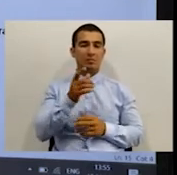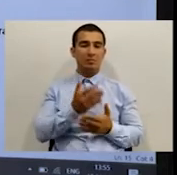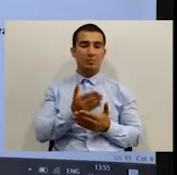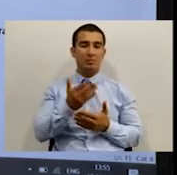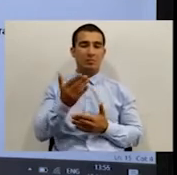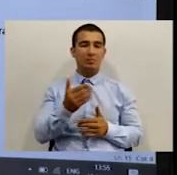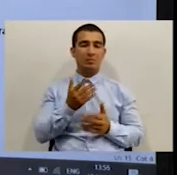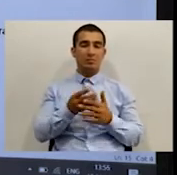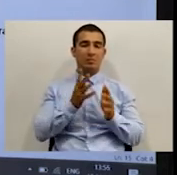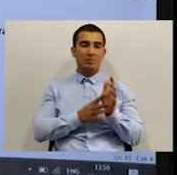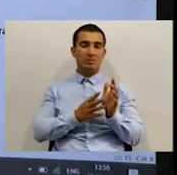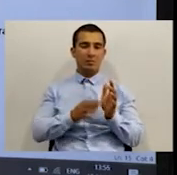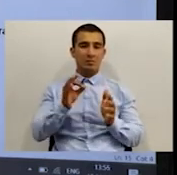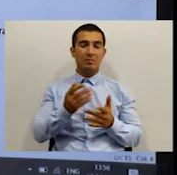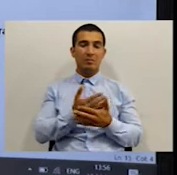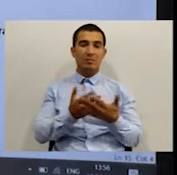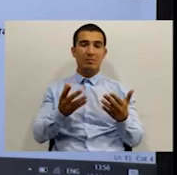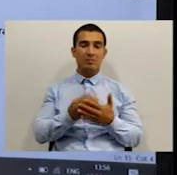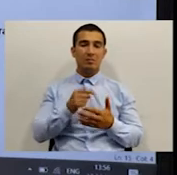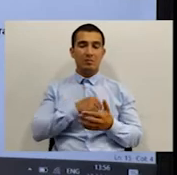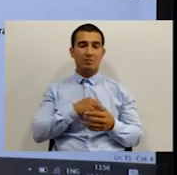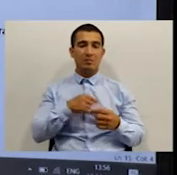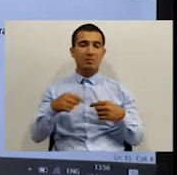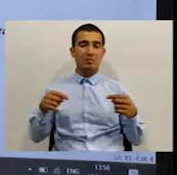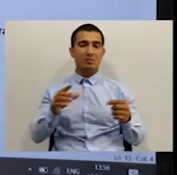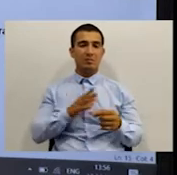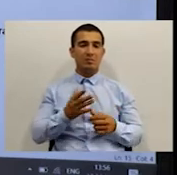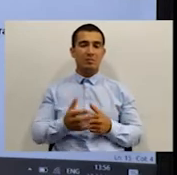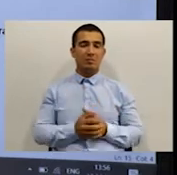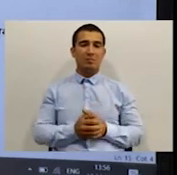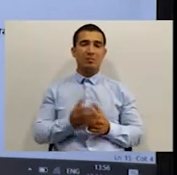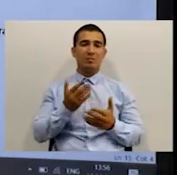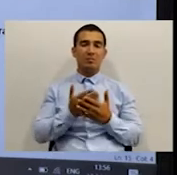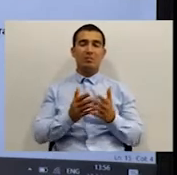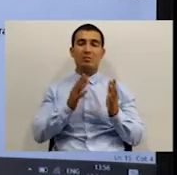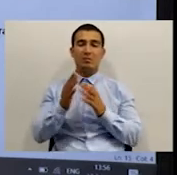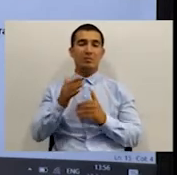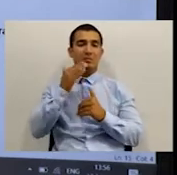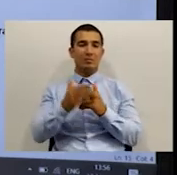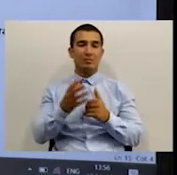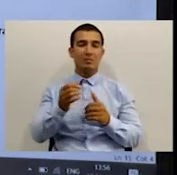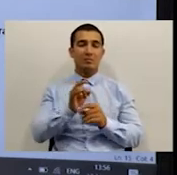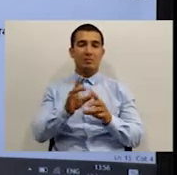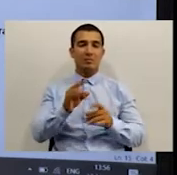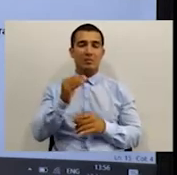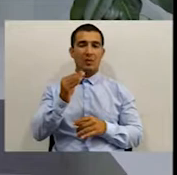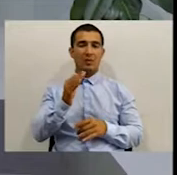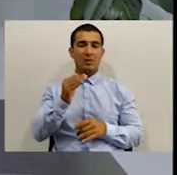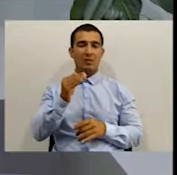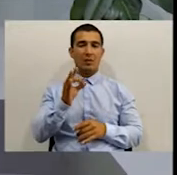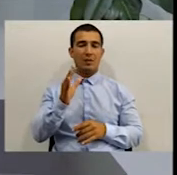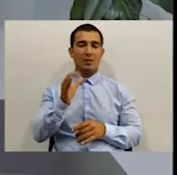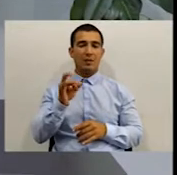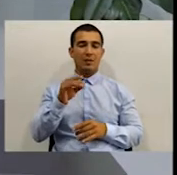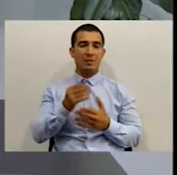bu yo'nalishga nisbatan chap 90 gradusga buradigan bo'lsak, mana yo'nalish shunaqa hisob bo'lib qoladi. Yana oldinga